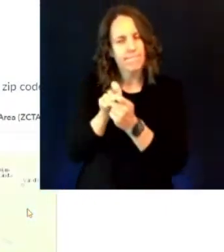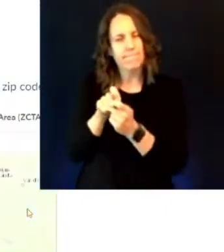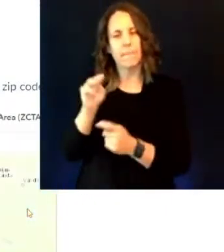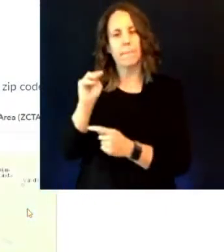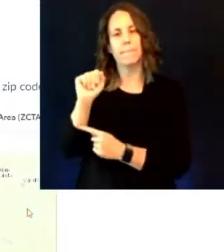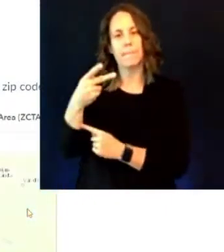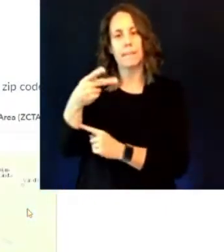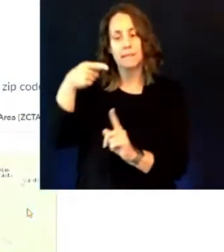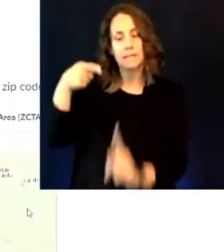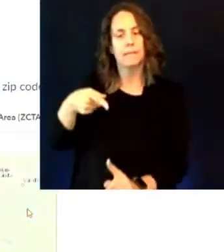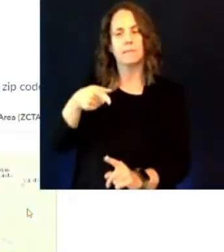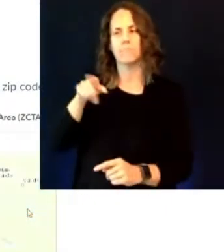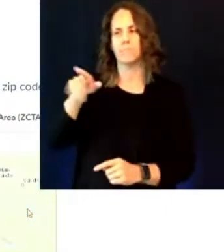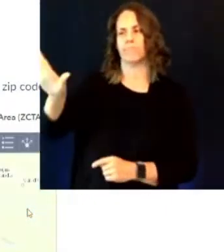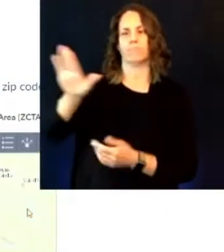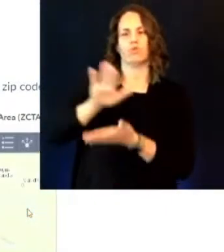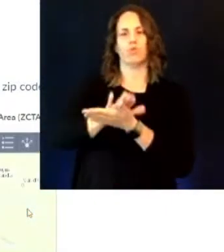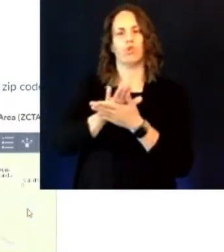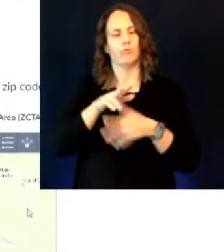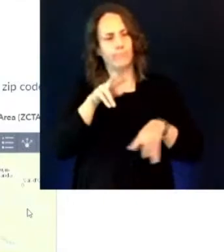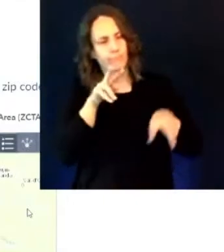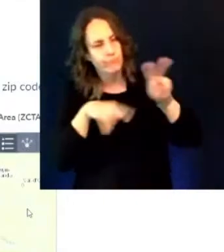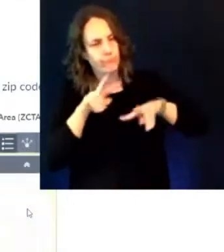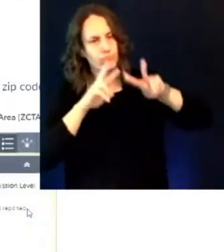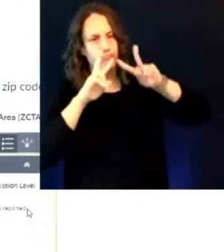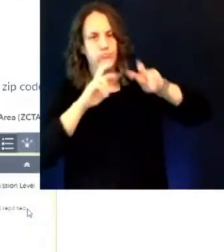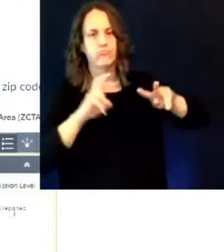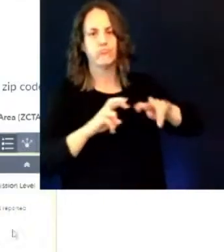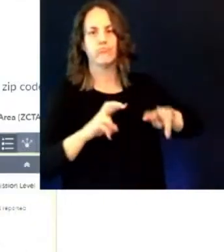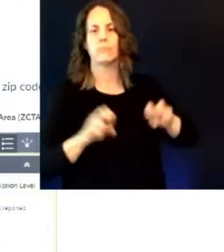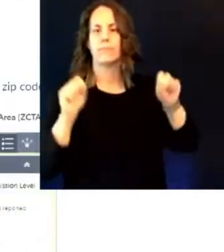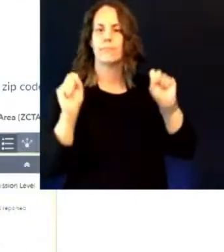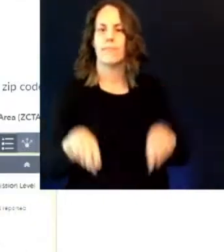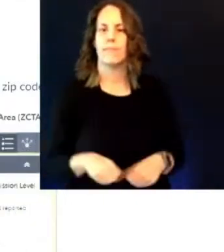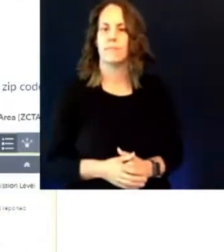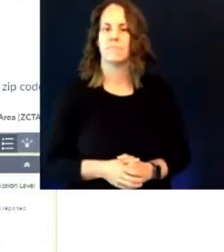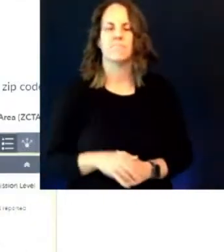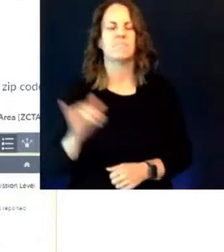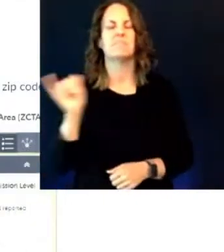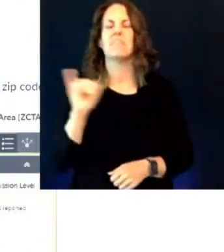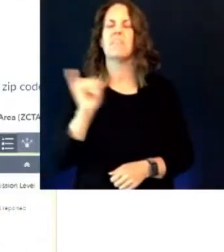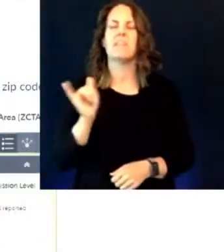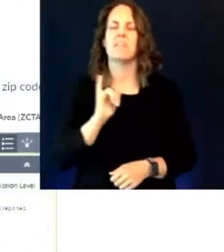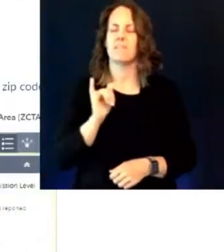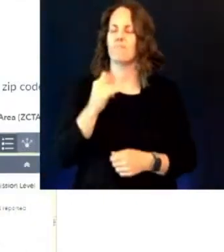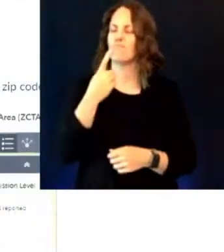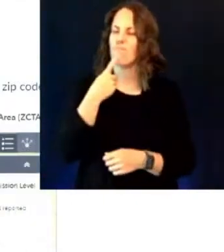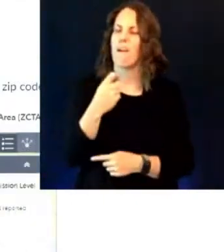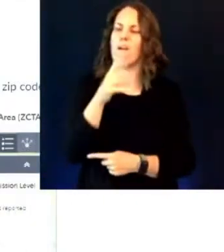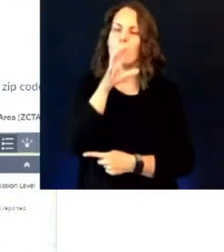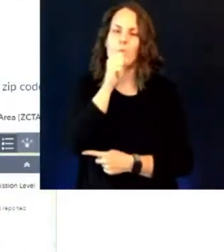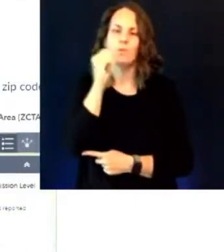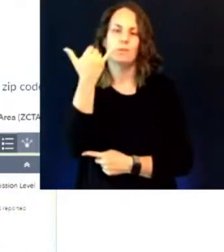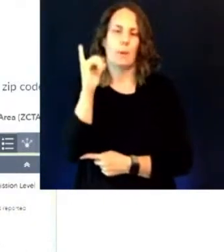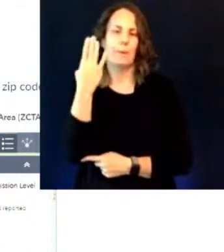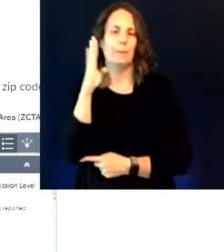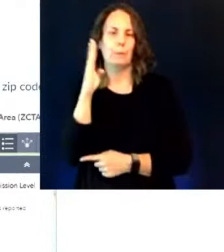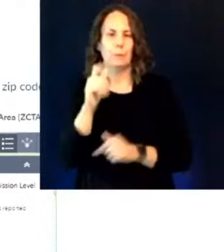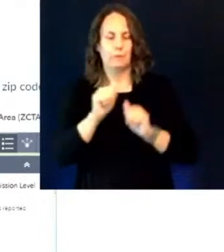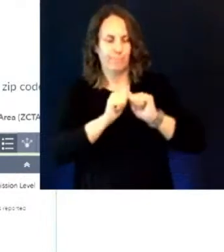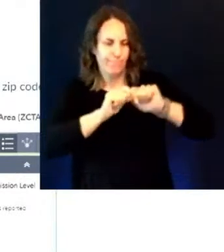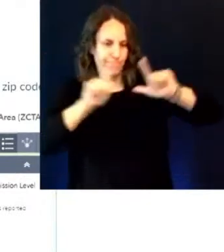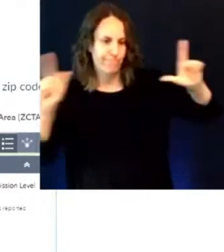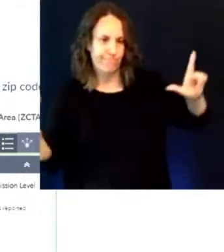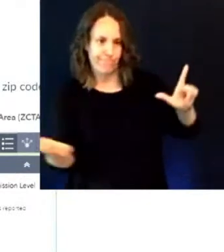And you're going to see the same color cutoffs that are used here, but you can actually visualize the data then for the school district.